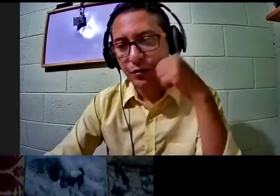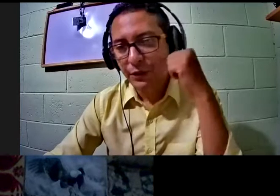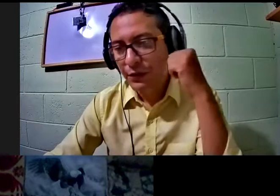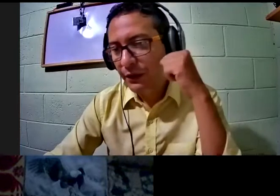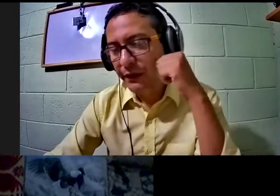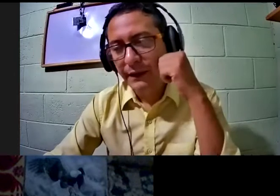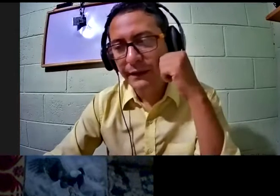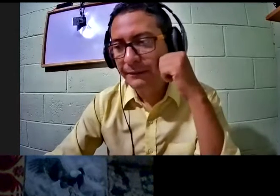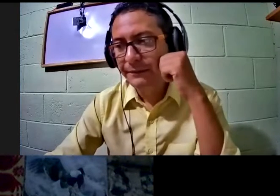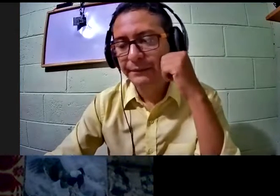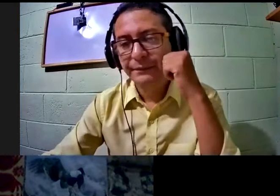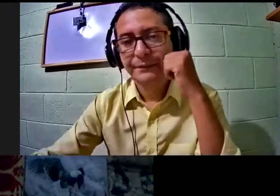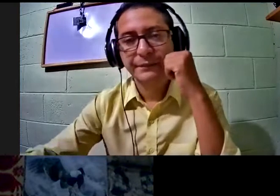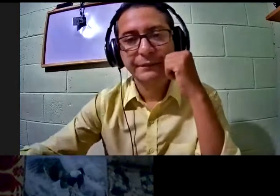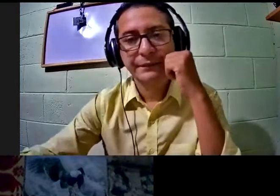Alonso se nos salió, ¿verdad?